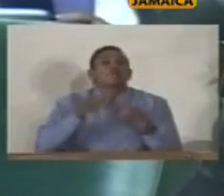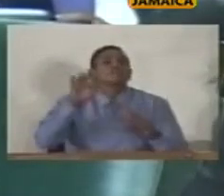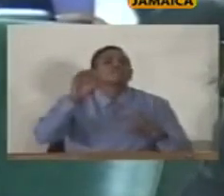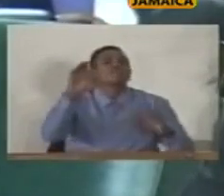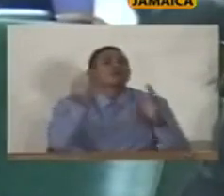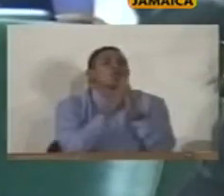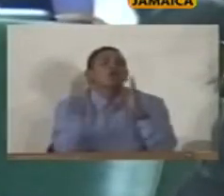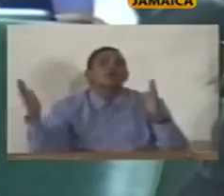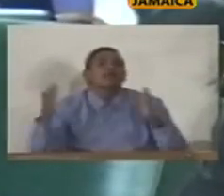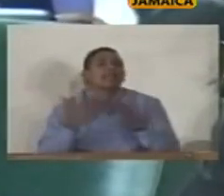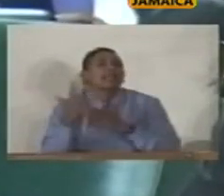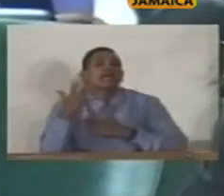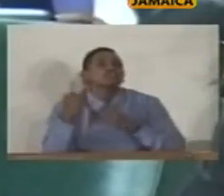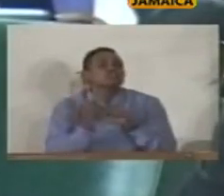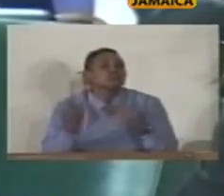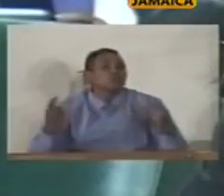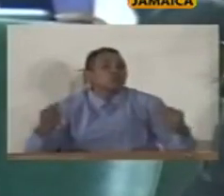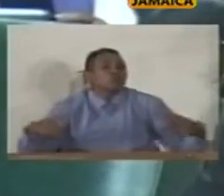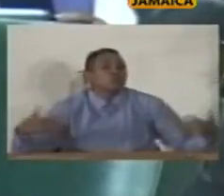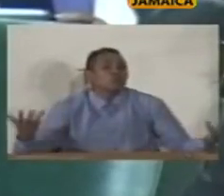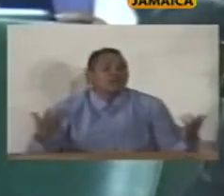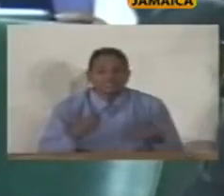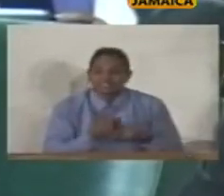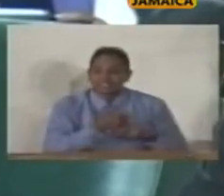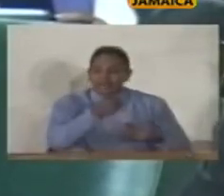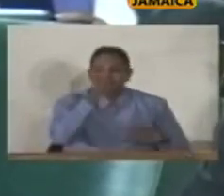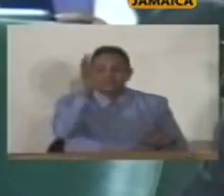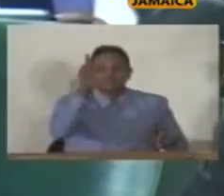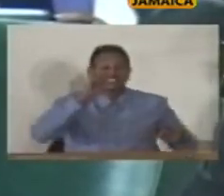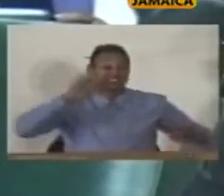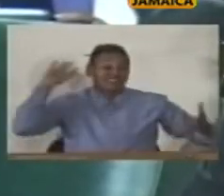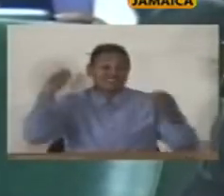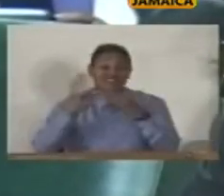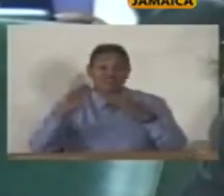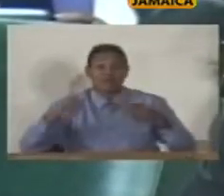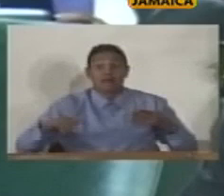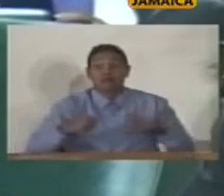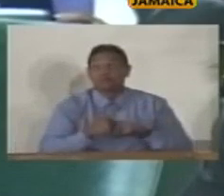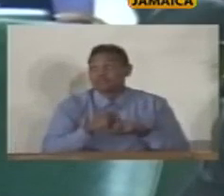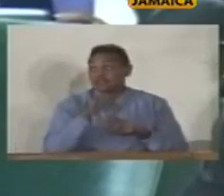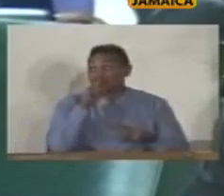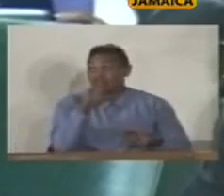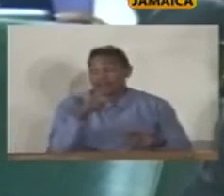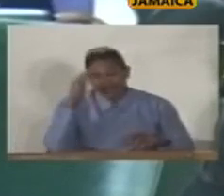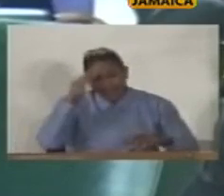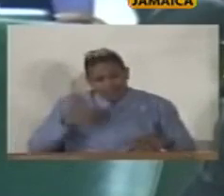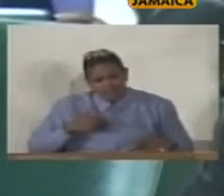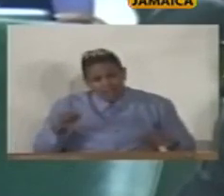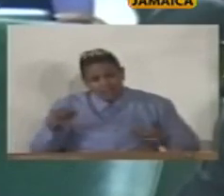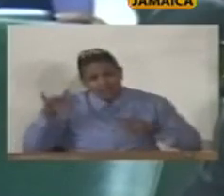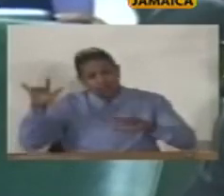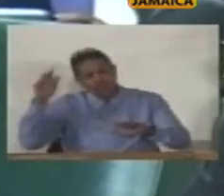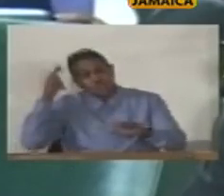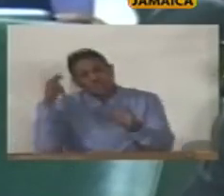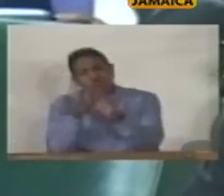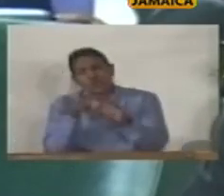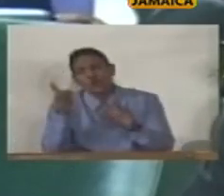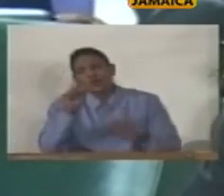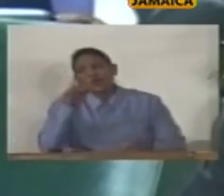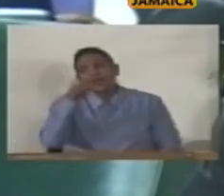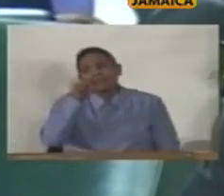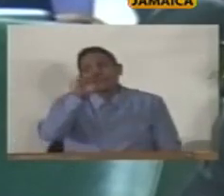next year. And Mr. Speaker, you and the entire House is invited to join us at the